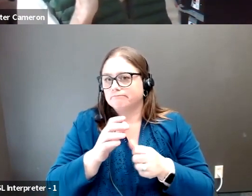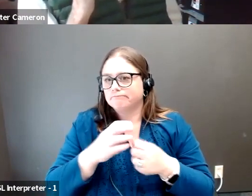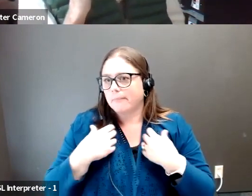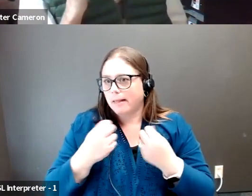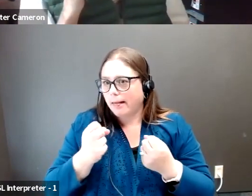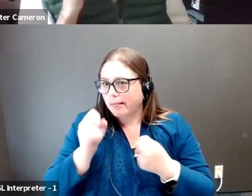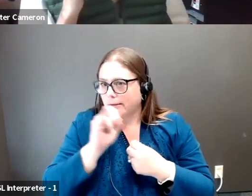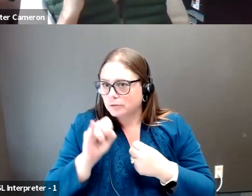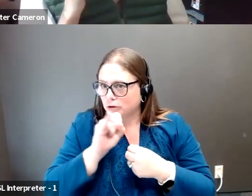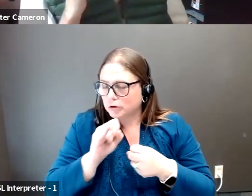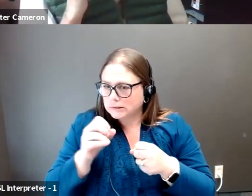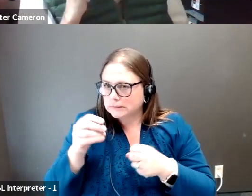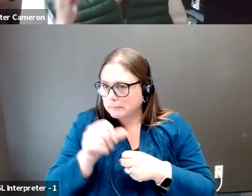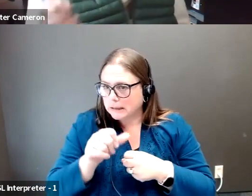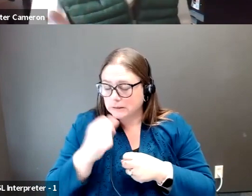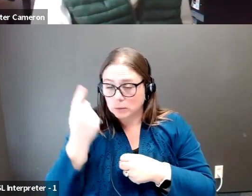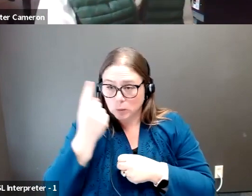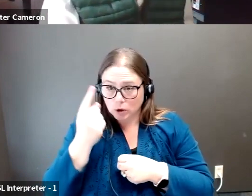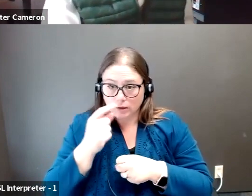person to person is paid.